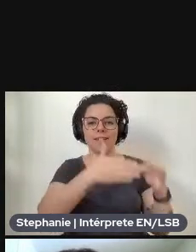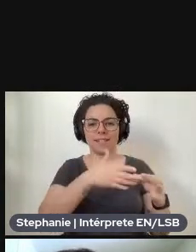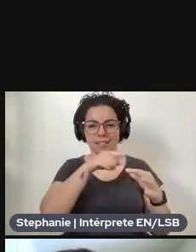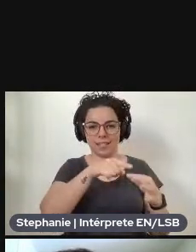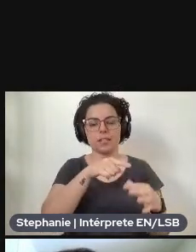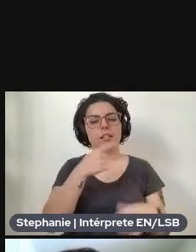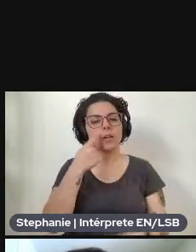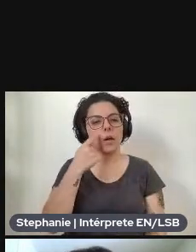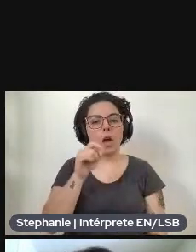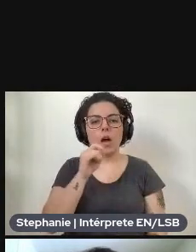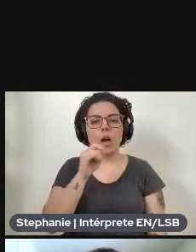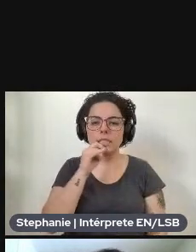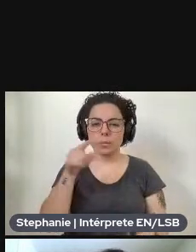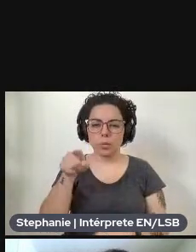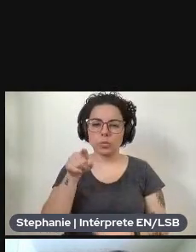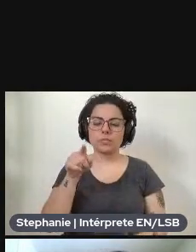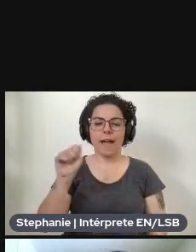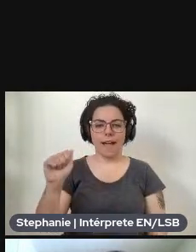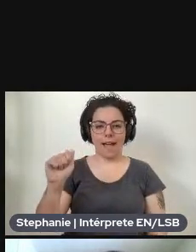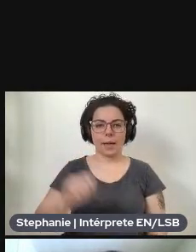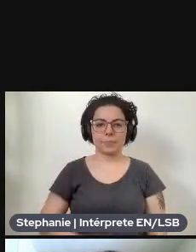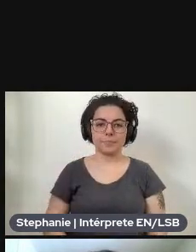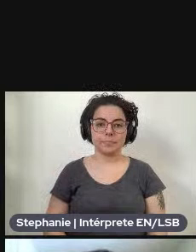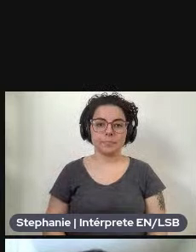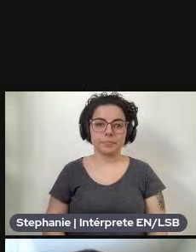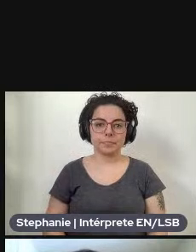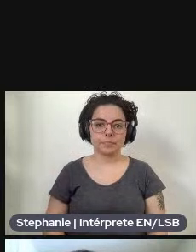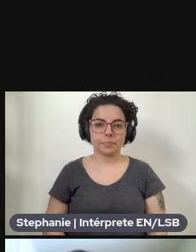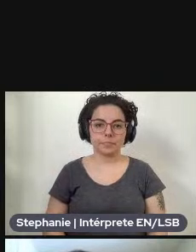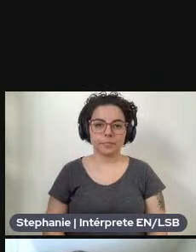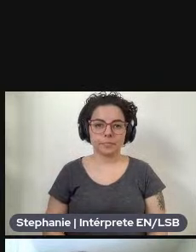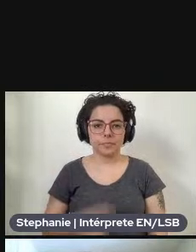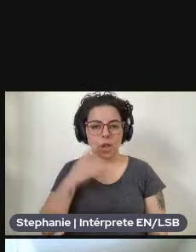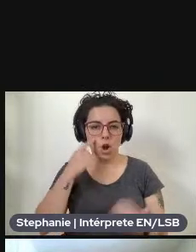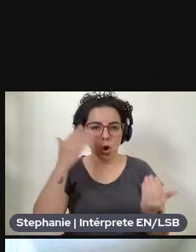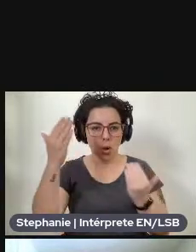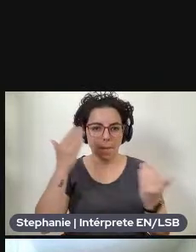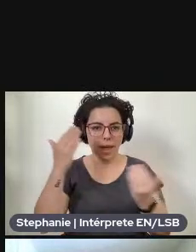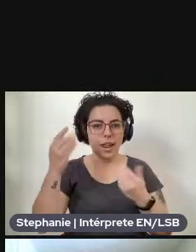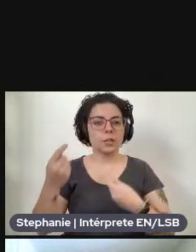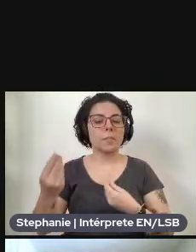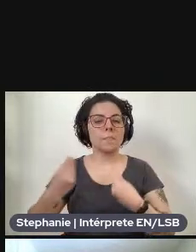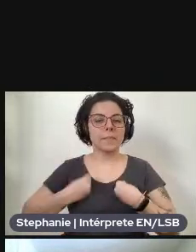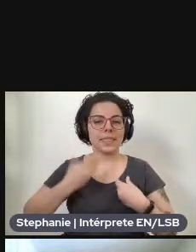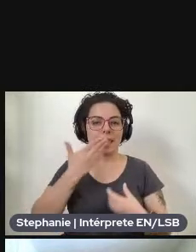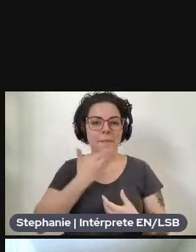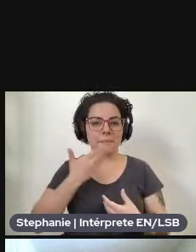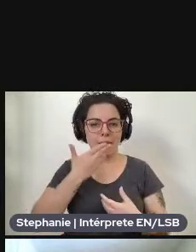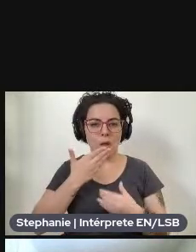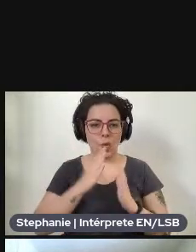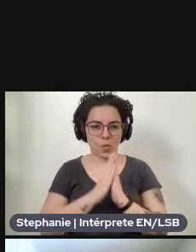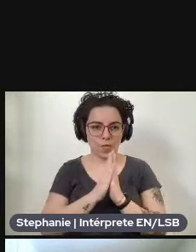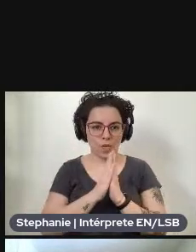por favor, and 12b, pásame la miel, por favor.